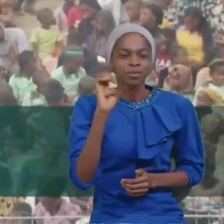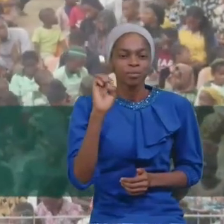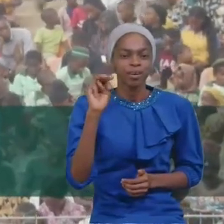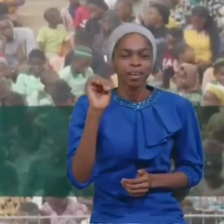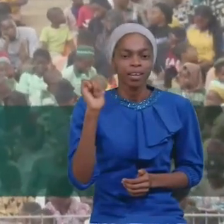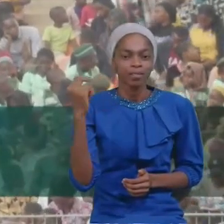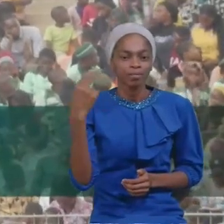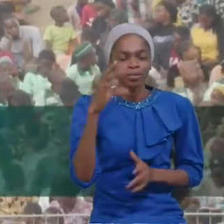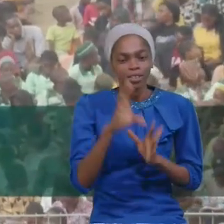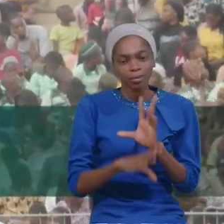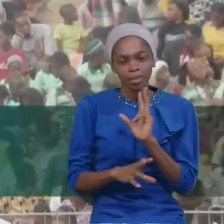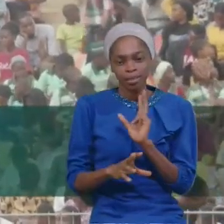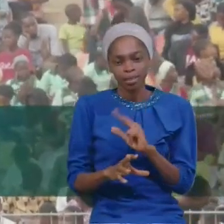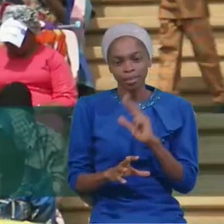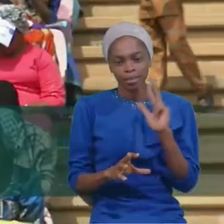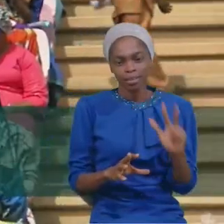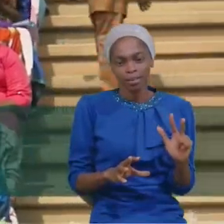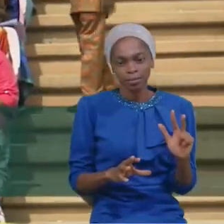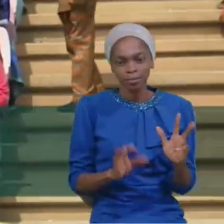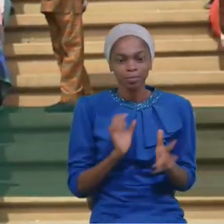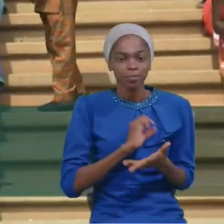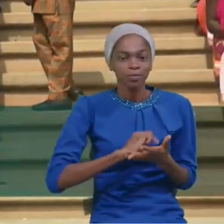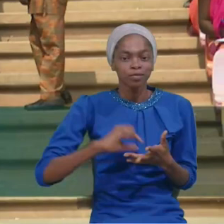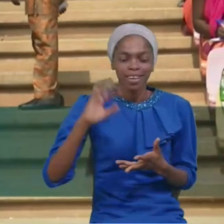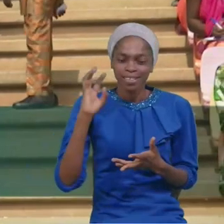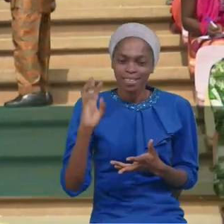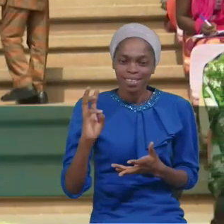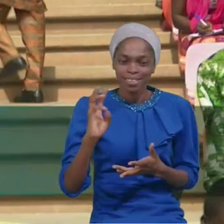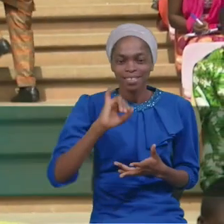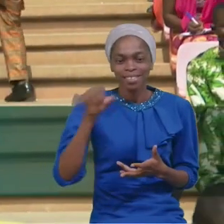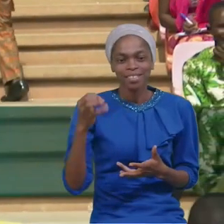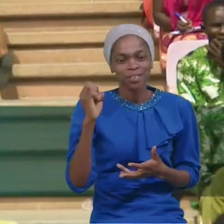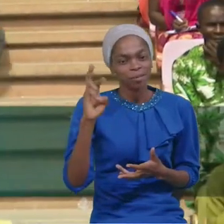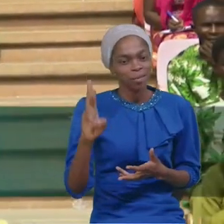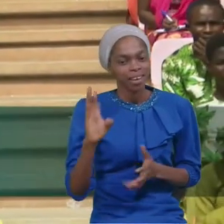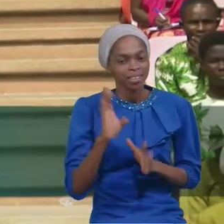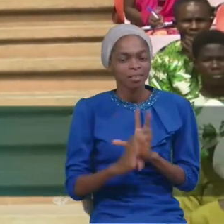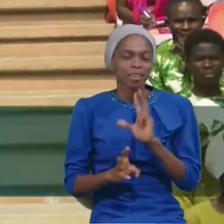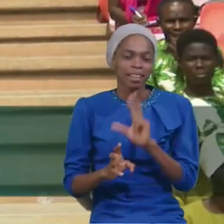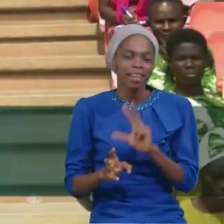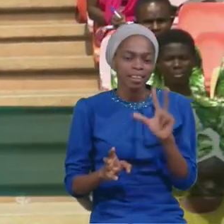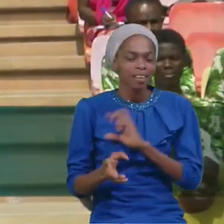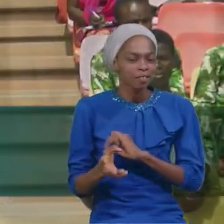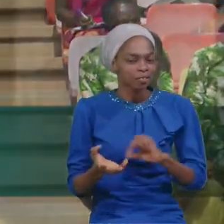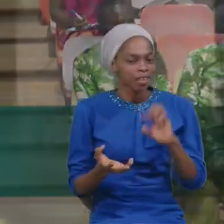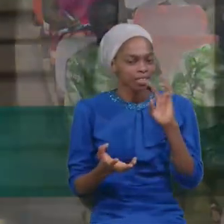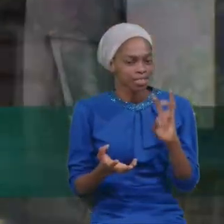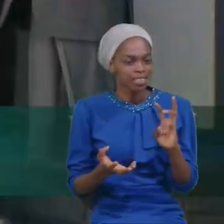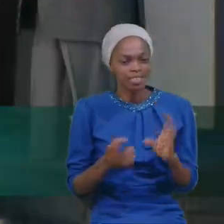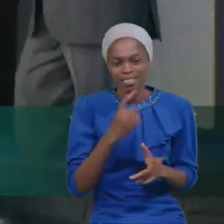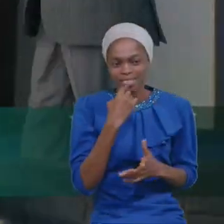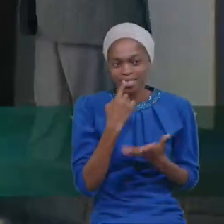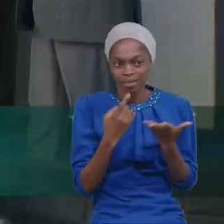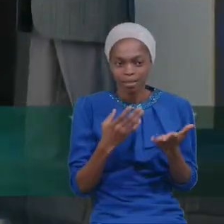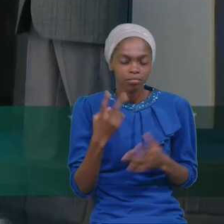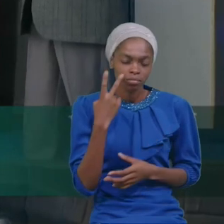33. We're looking at verse 6. It says, behold, I will bring it health and kill. And I